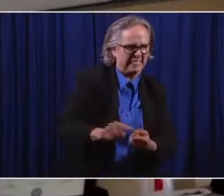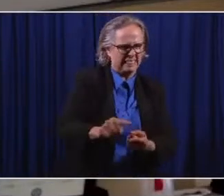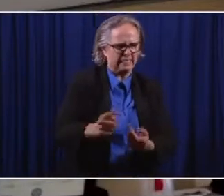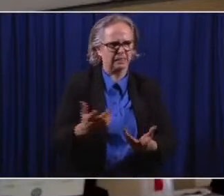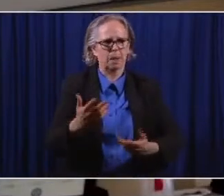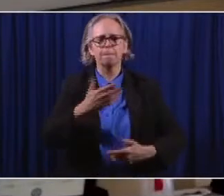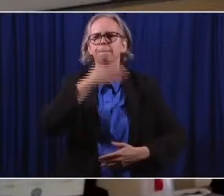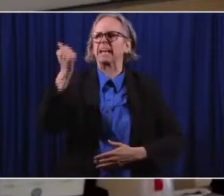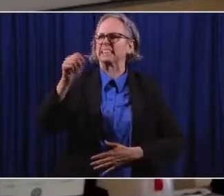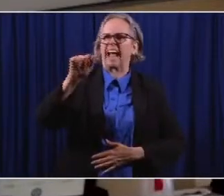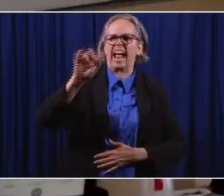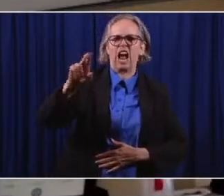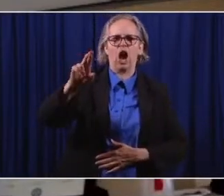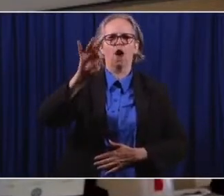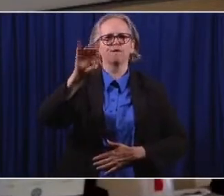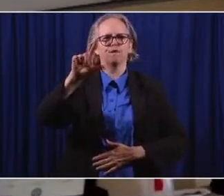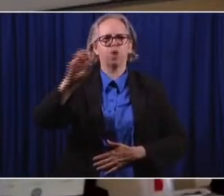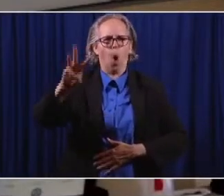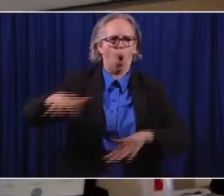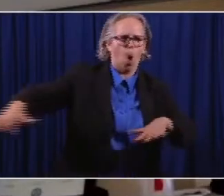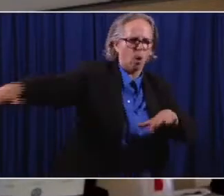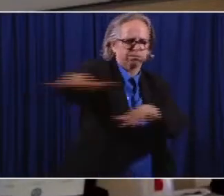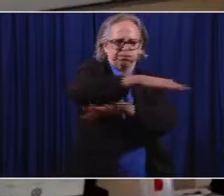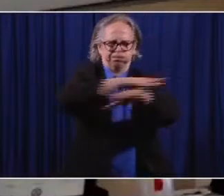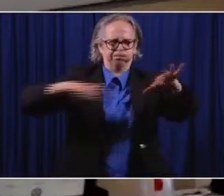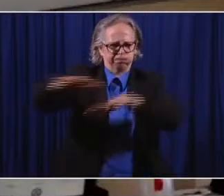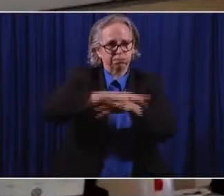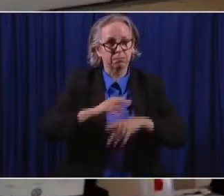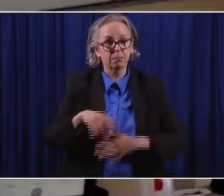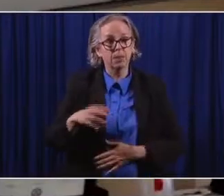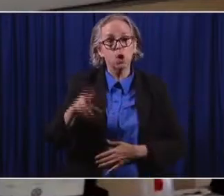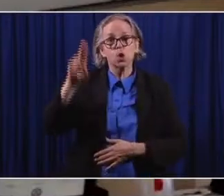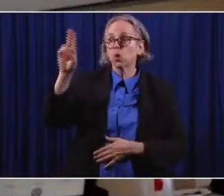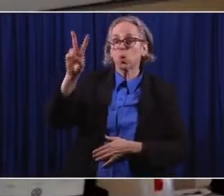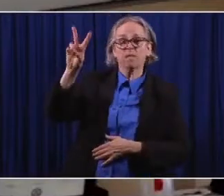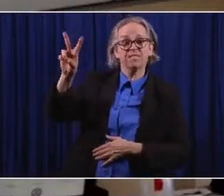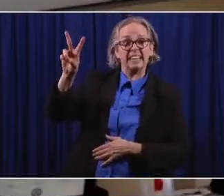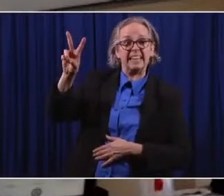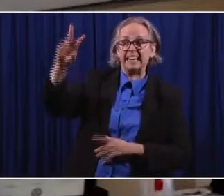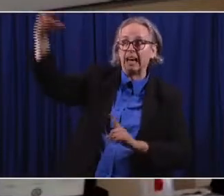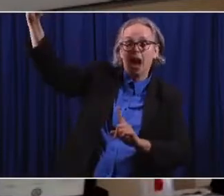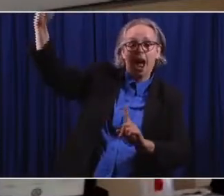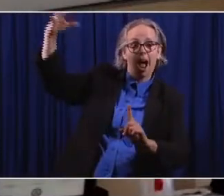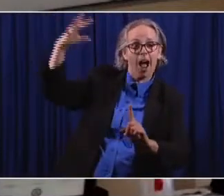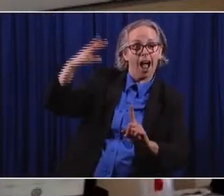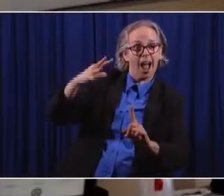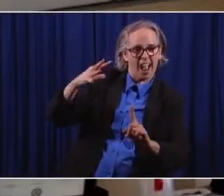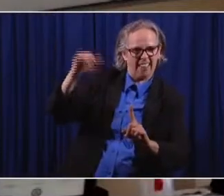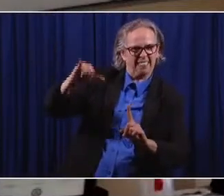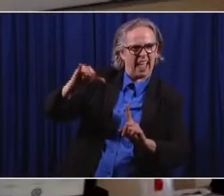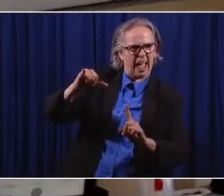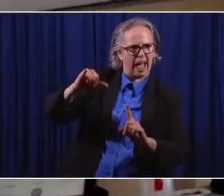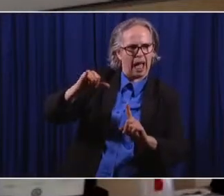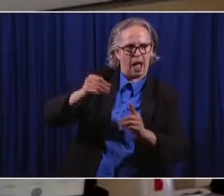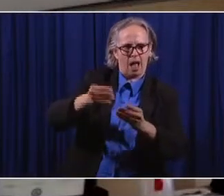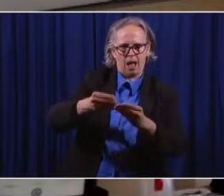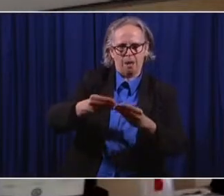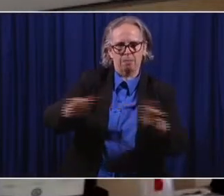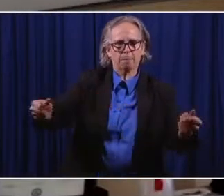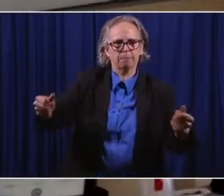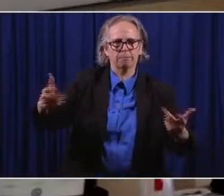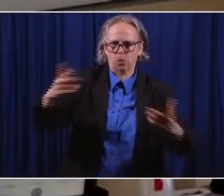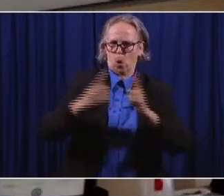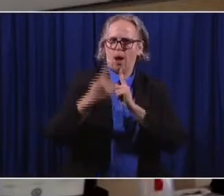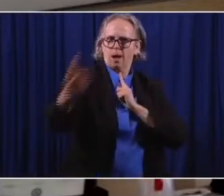Plus you have all the other dynamics of things like UV exposure, you just being able to move around in a